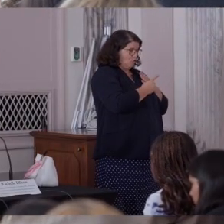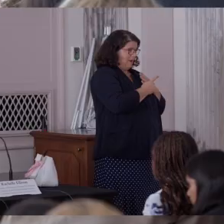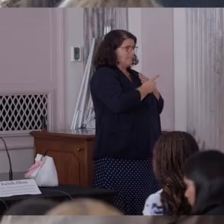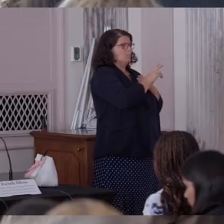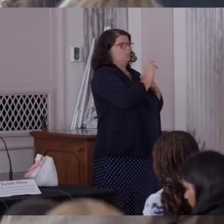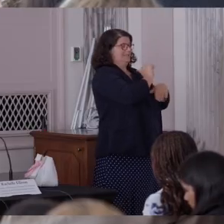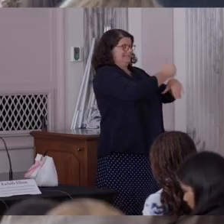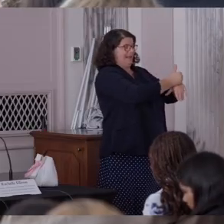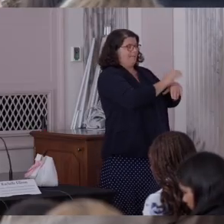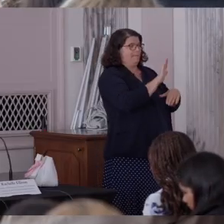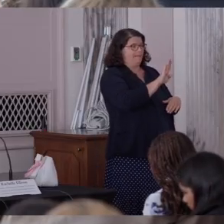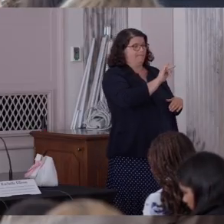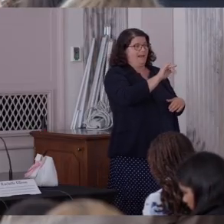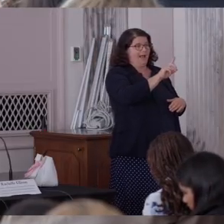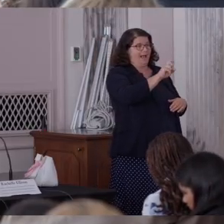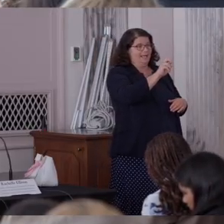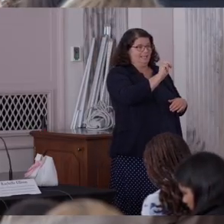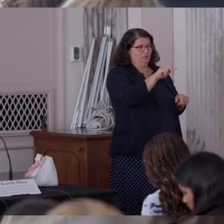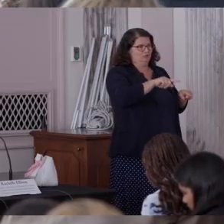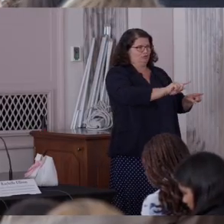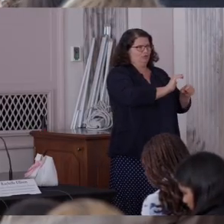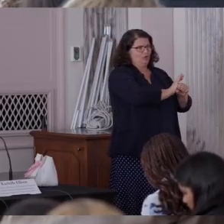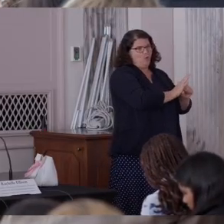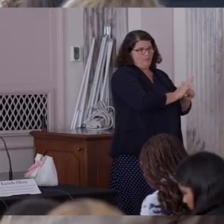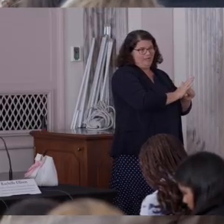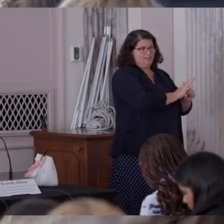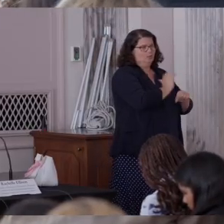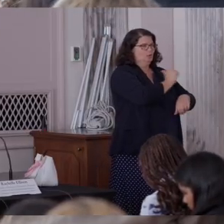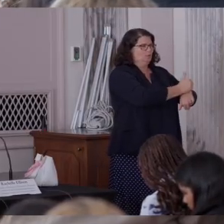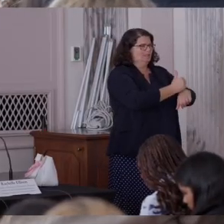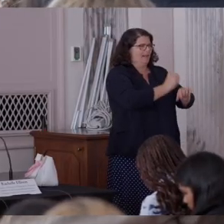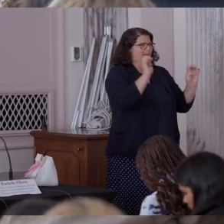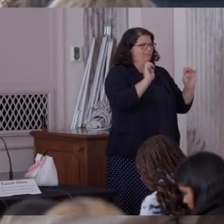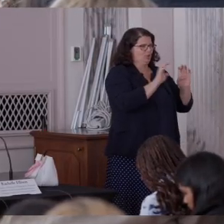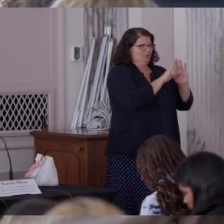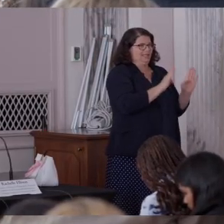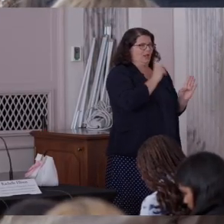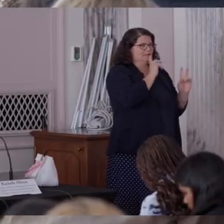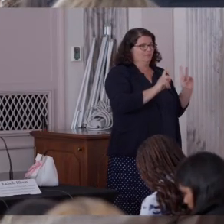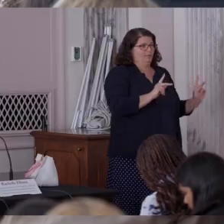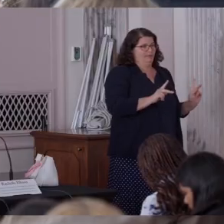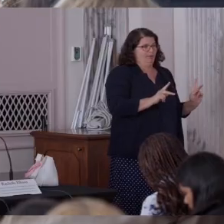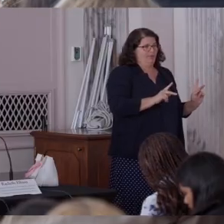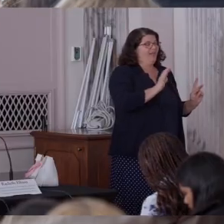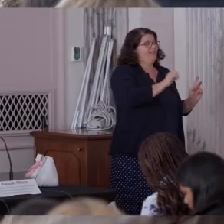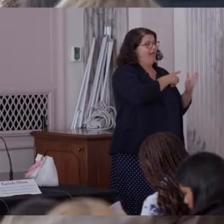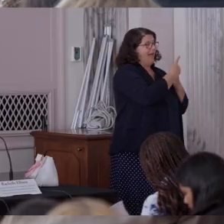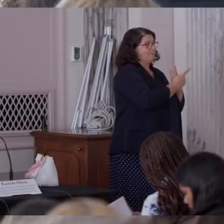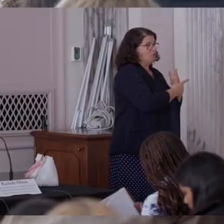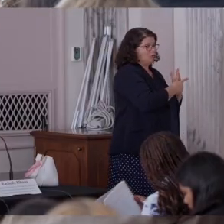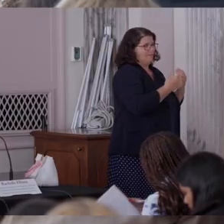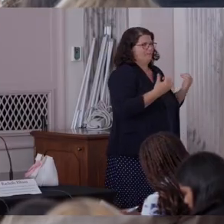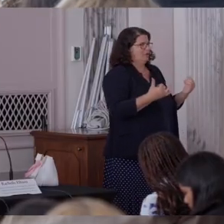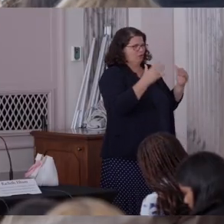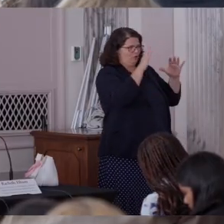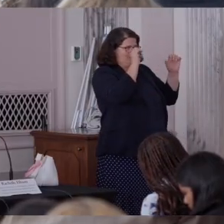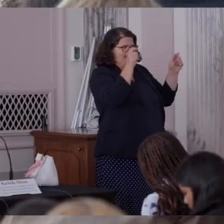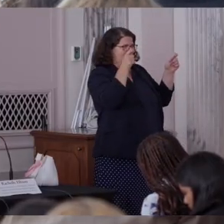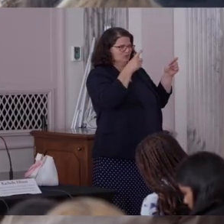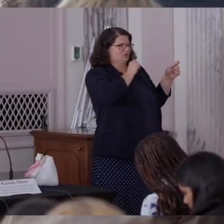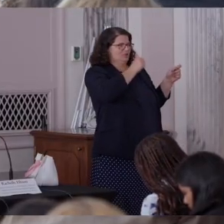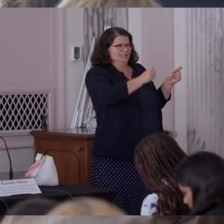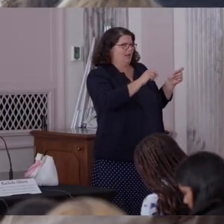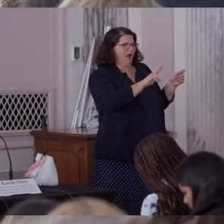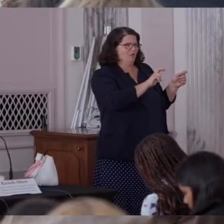provided emergency housing for people, and that would also be changed. That also did not